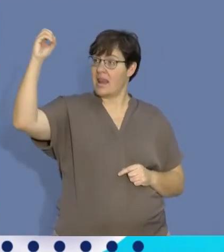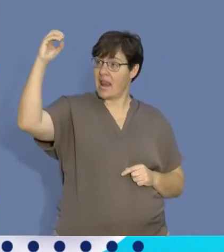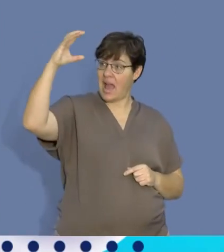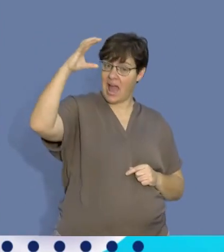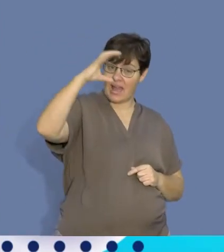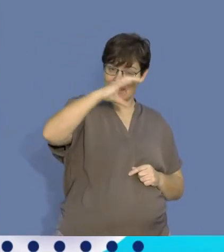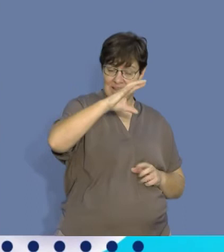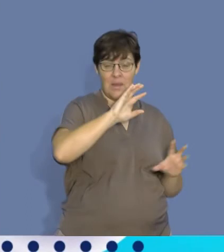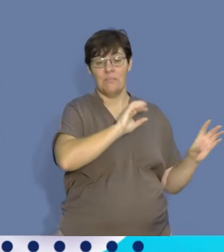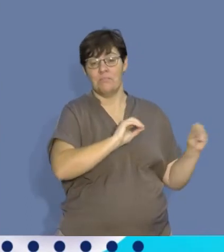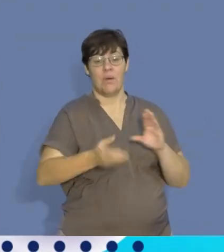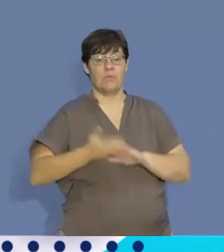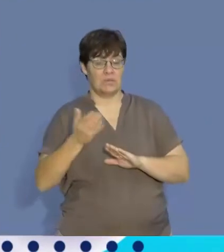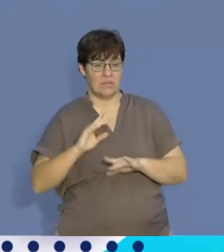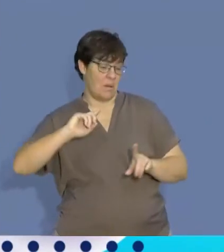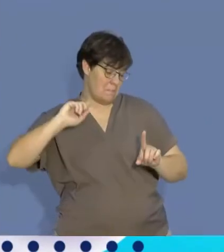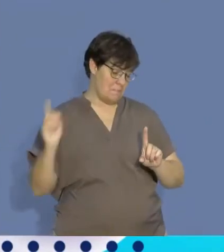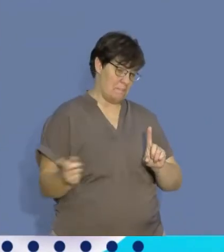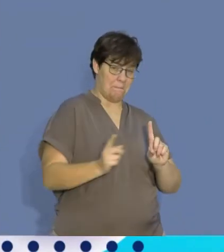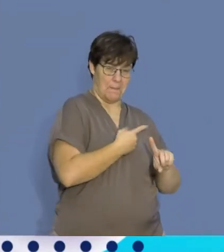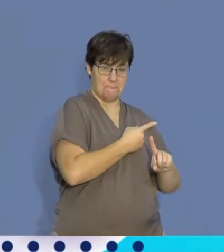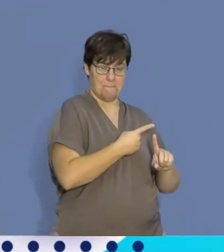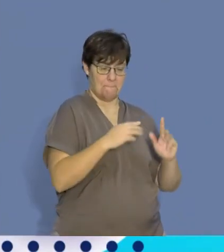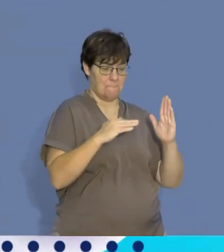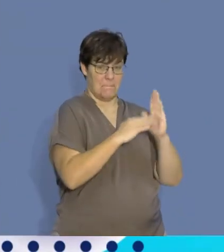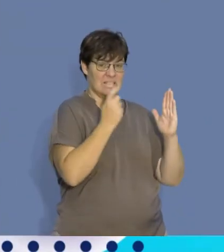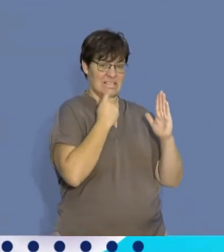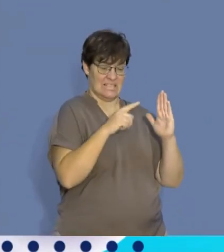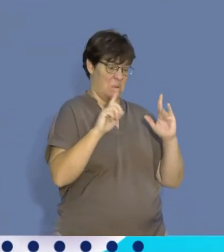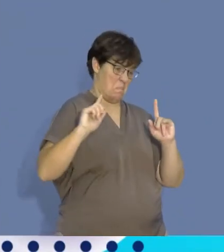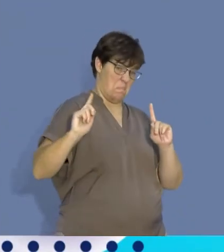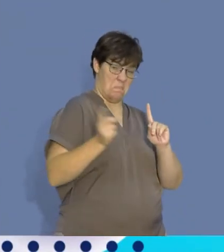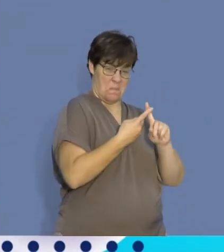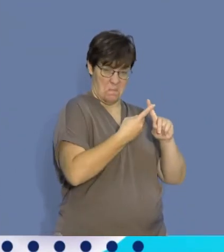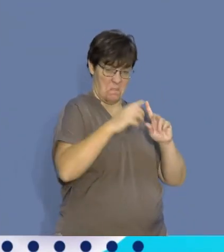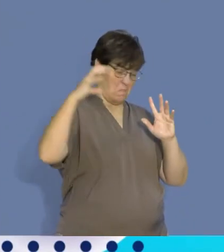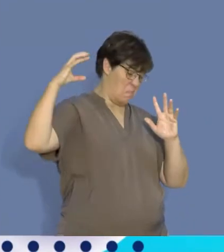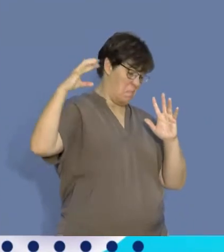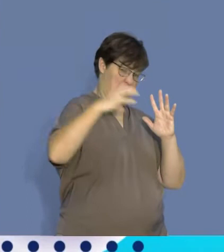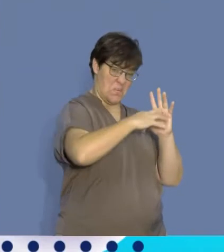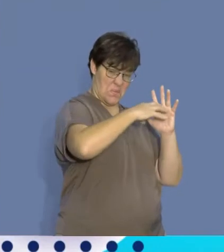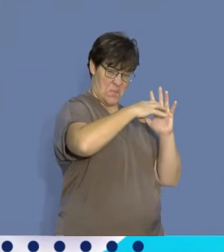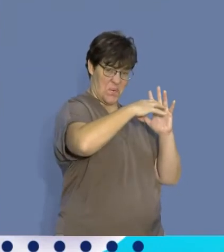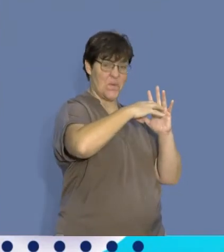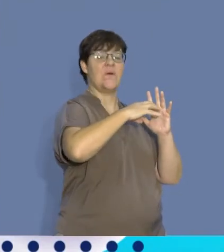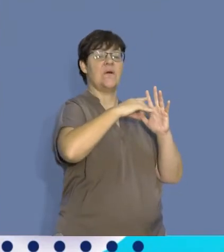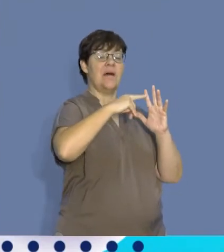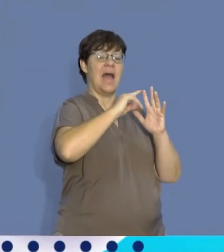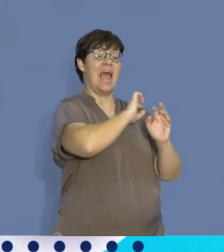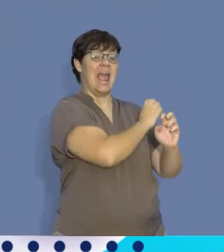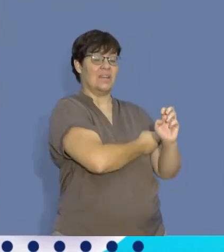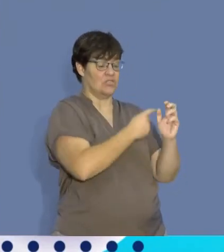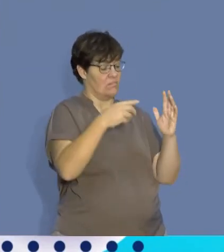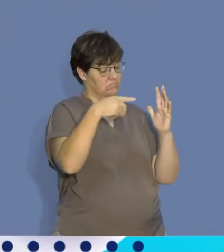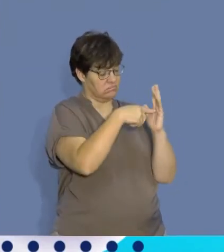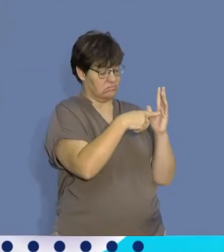like momentum. It's colliding with the electron. That collision allows energy from the light to move